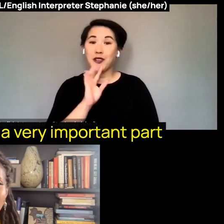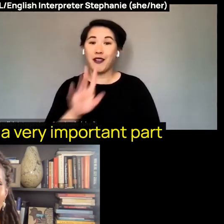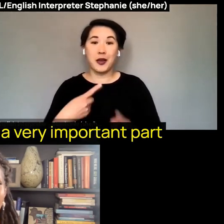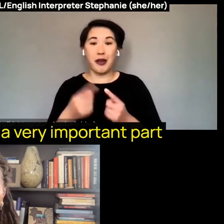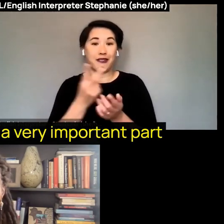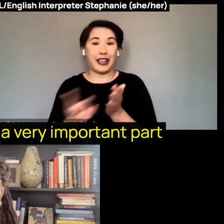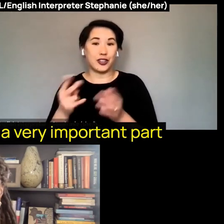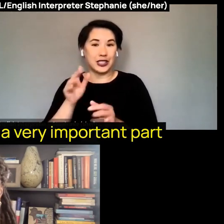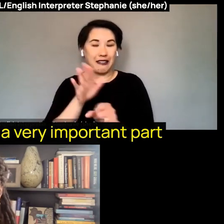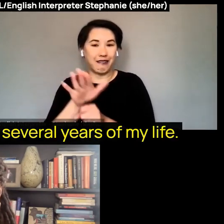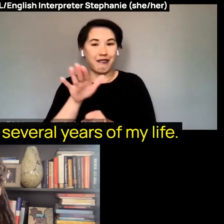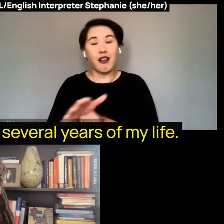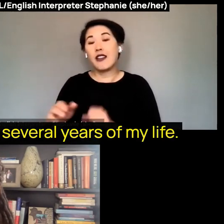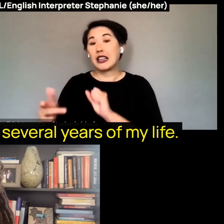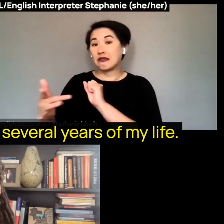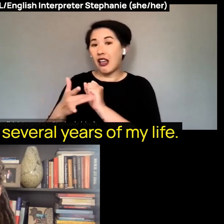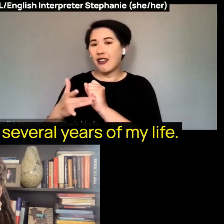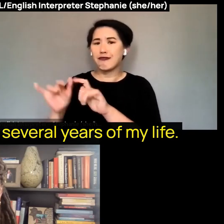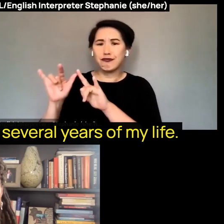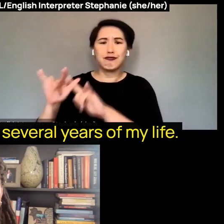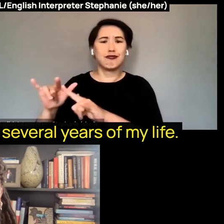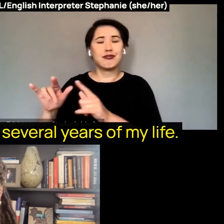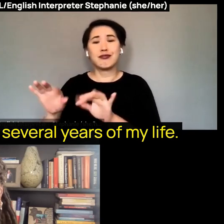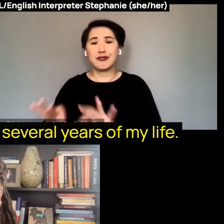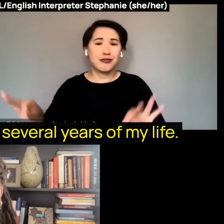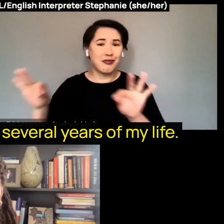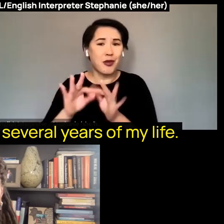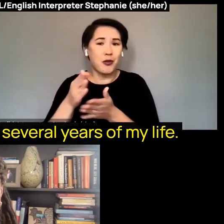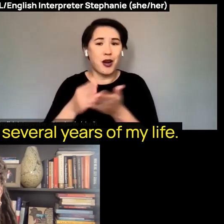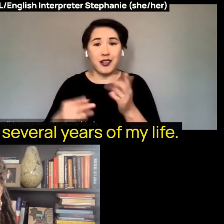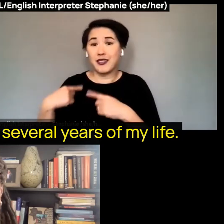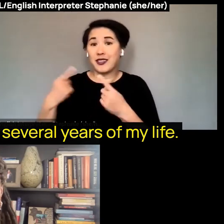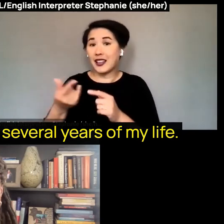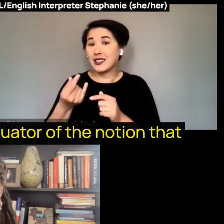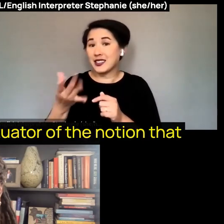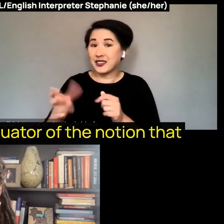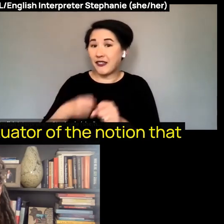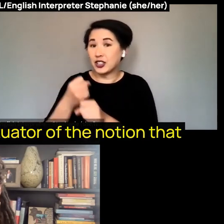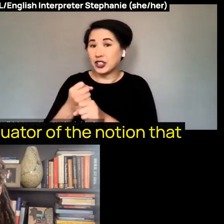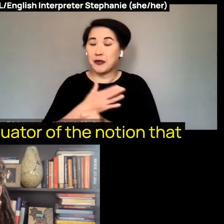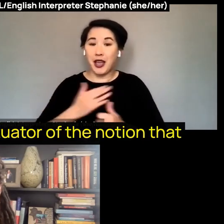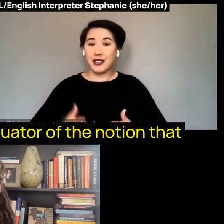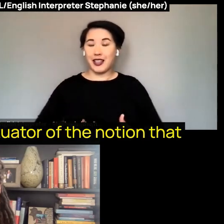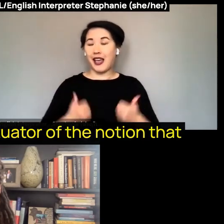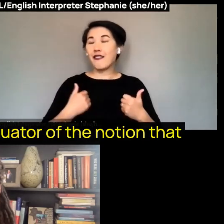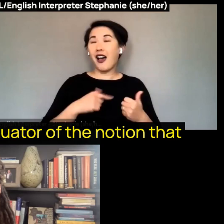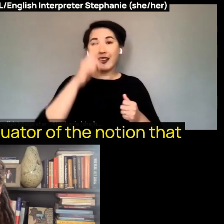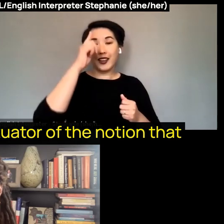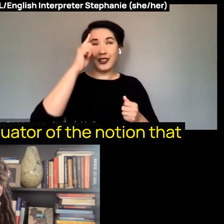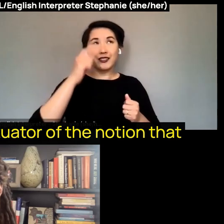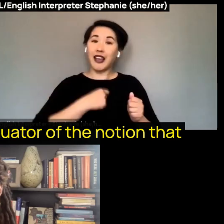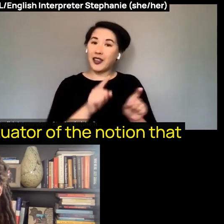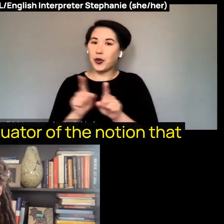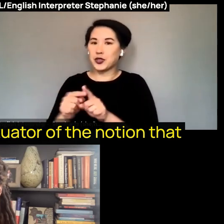has been a very important part of particularly the last several years of my life, I also think that it is